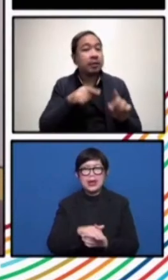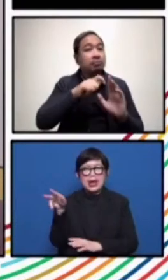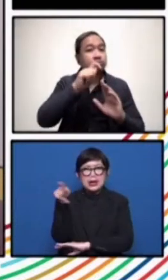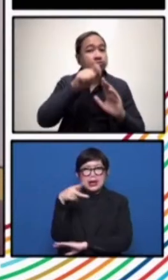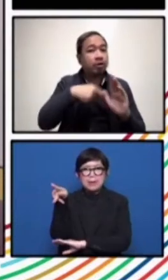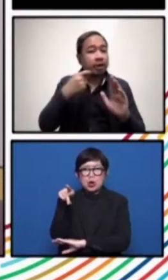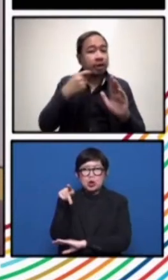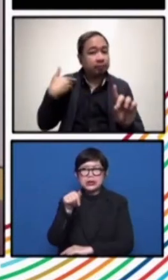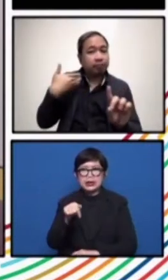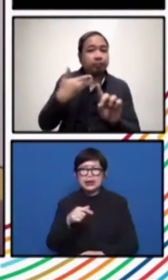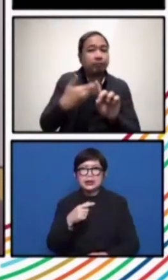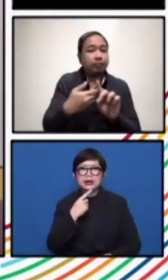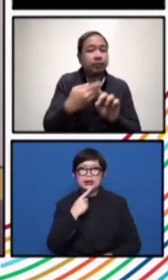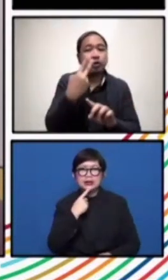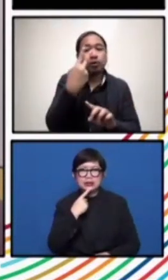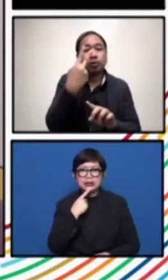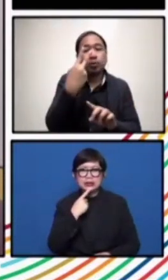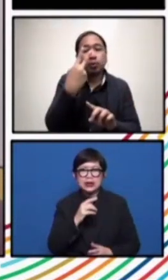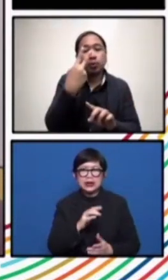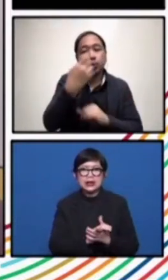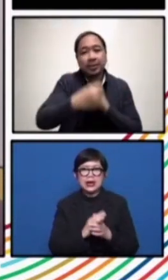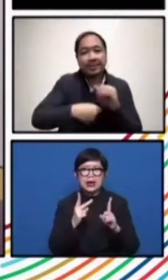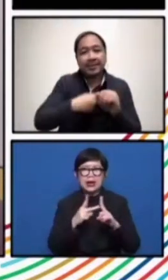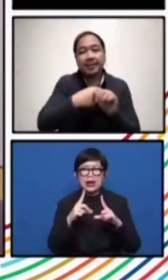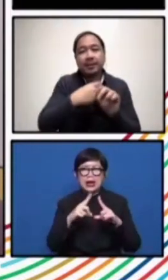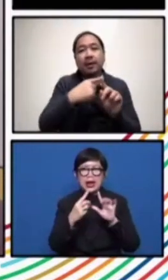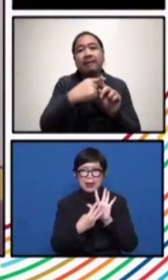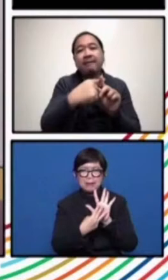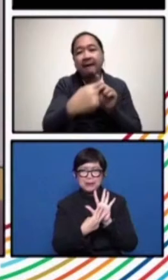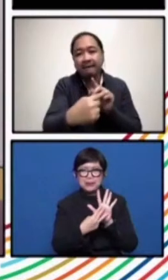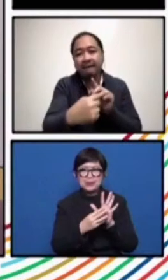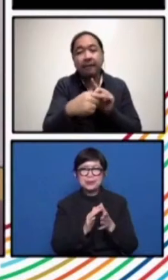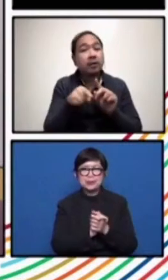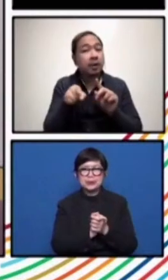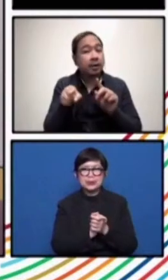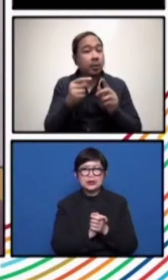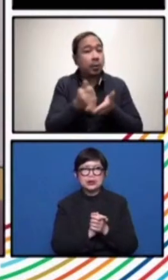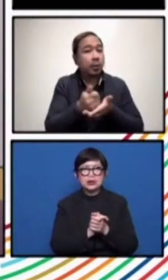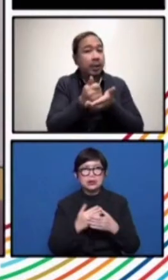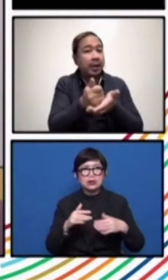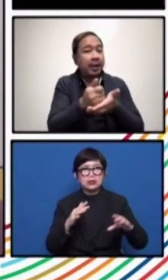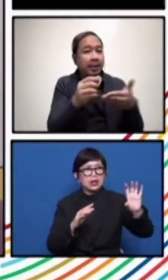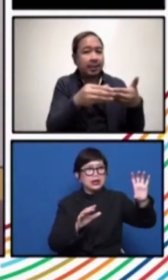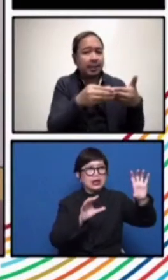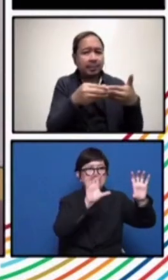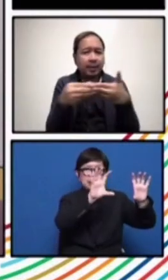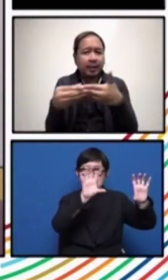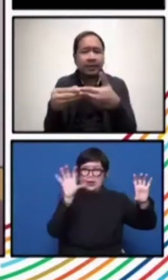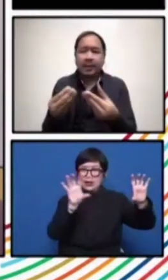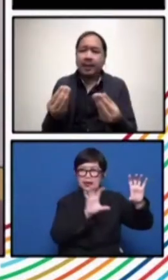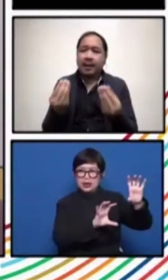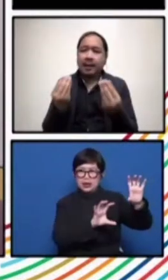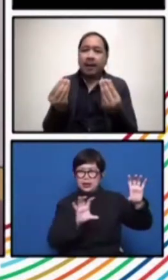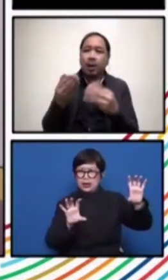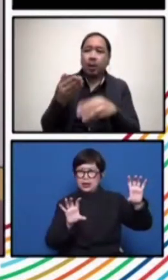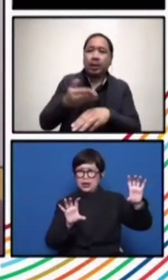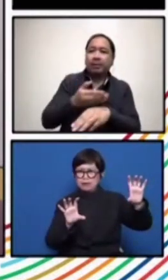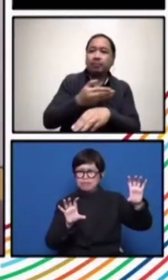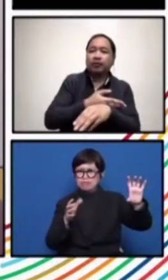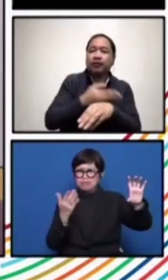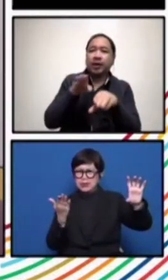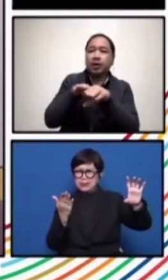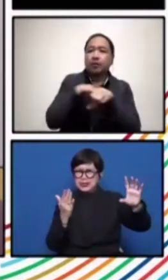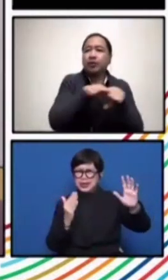provides the roadmap for us to enhance University accessibility for the next decade for Hong